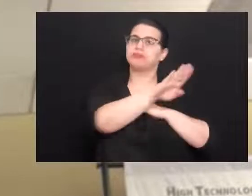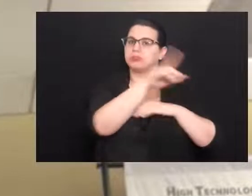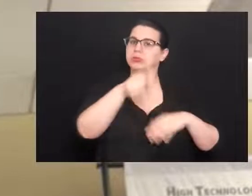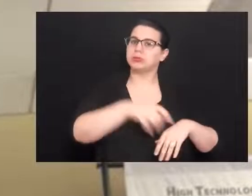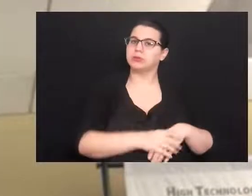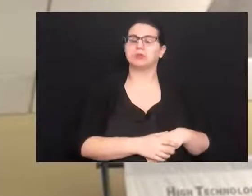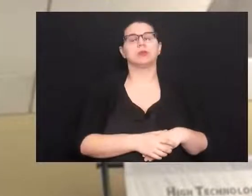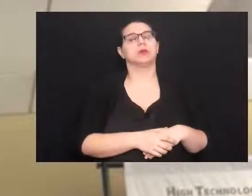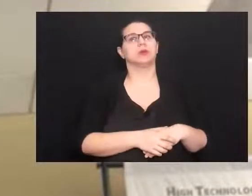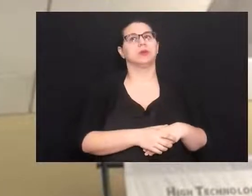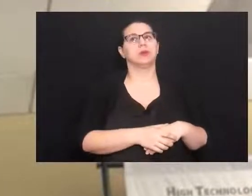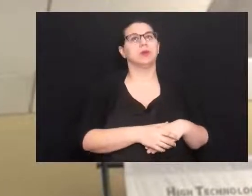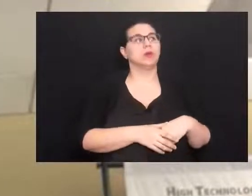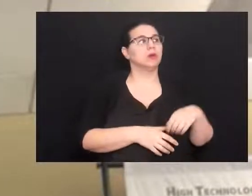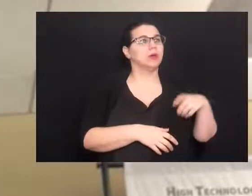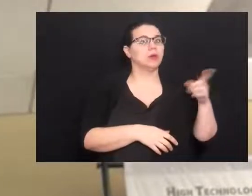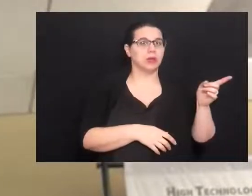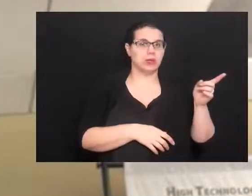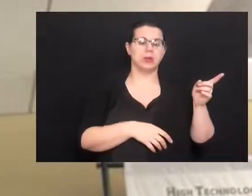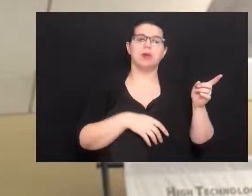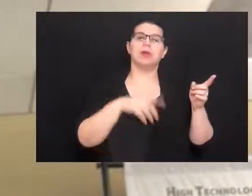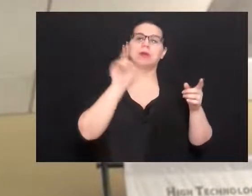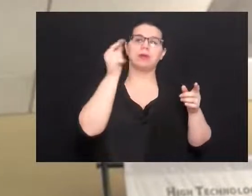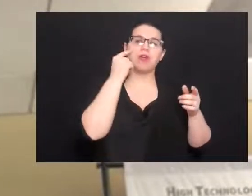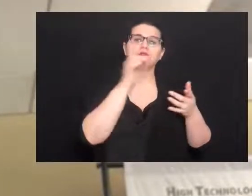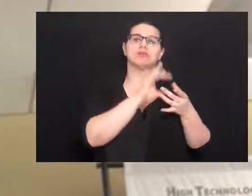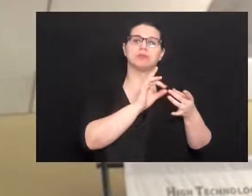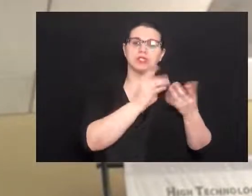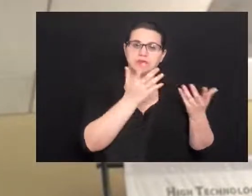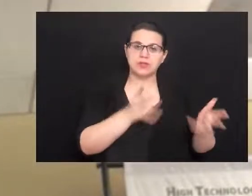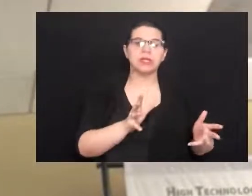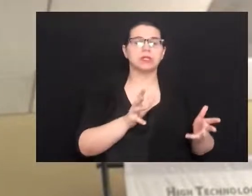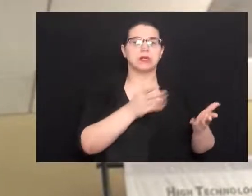points out, facts and data are important.